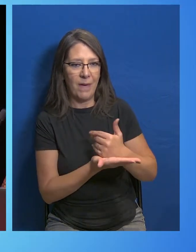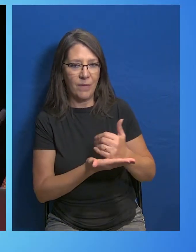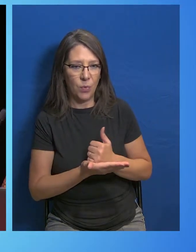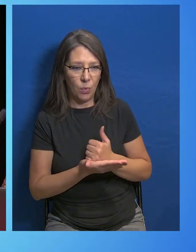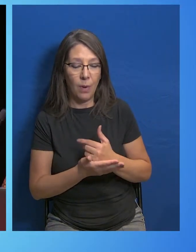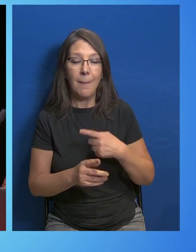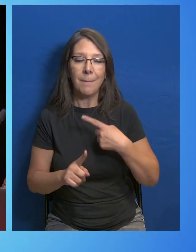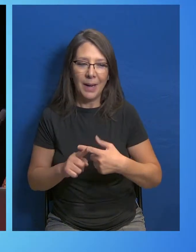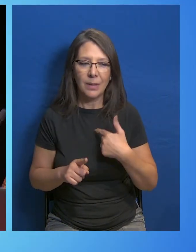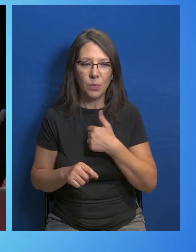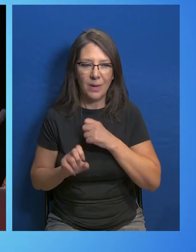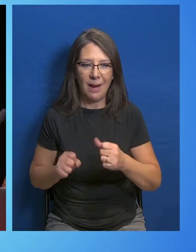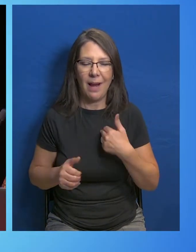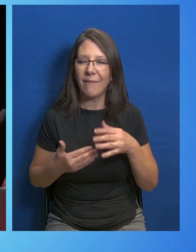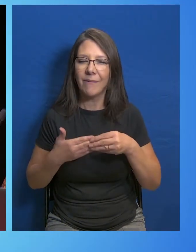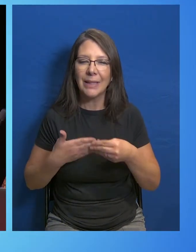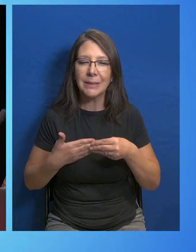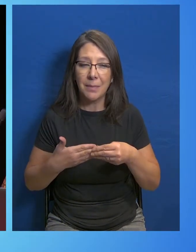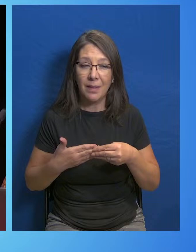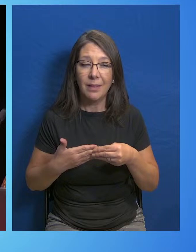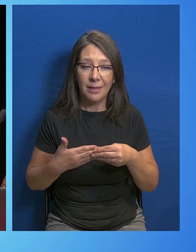flexibility.